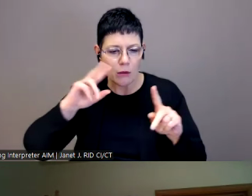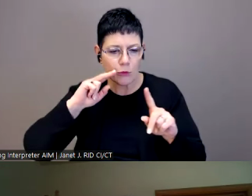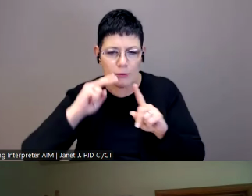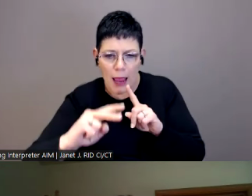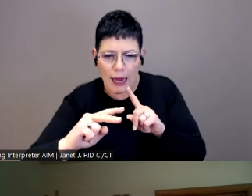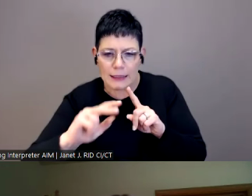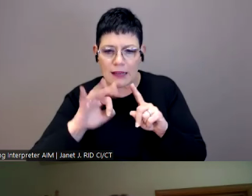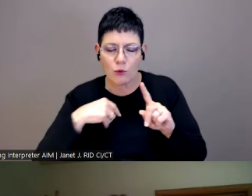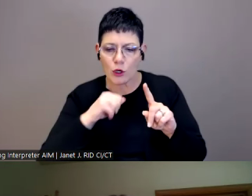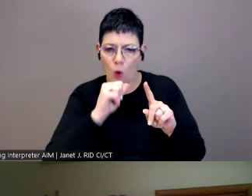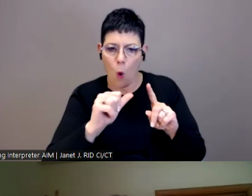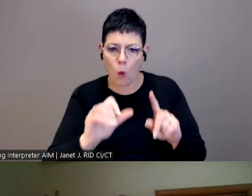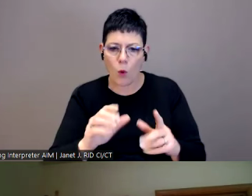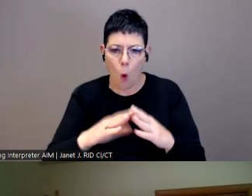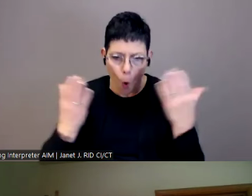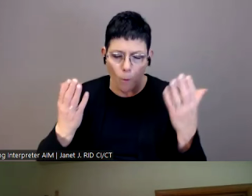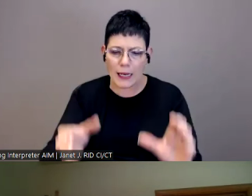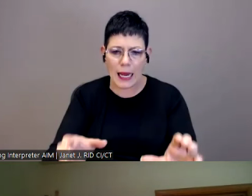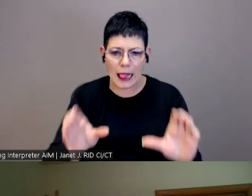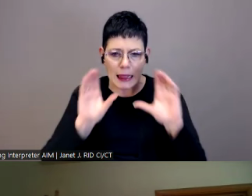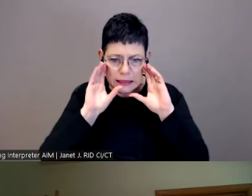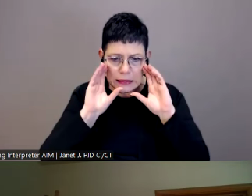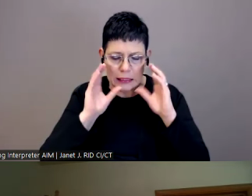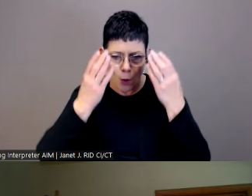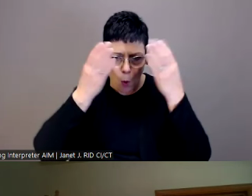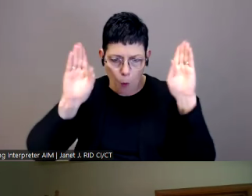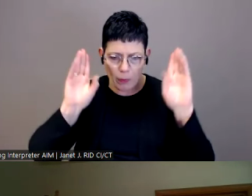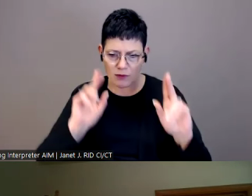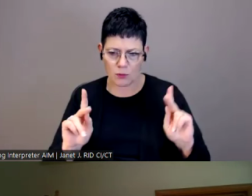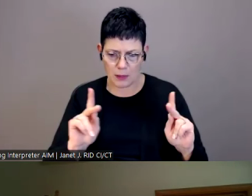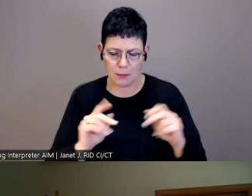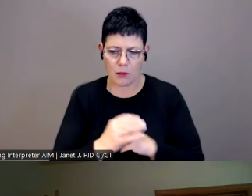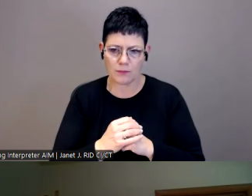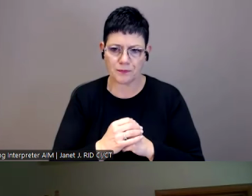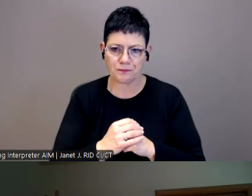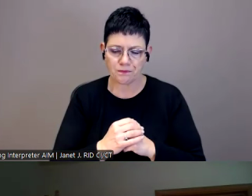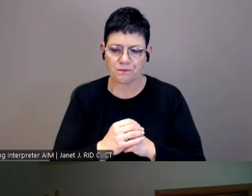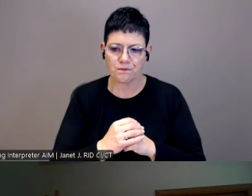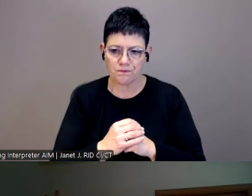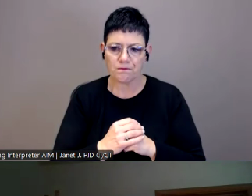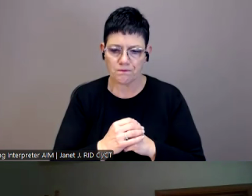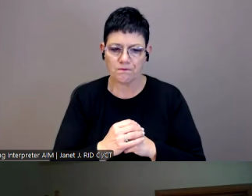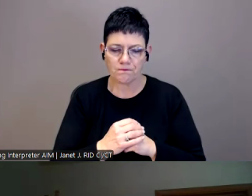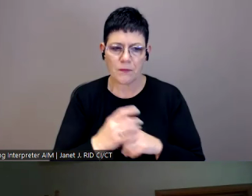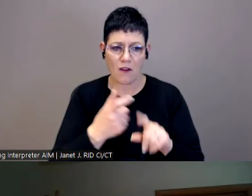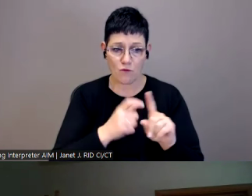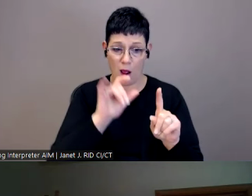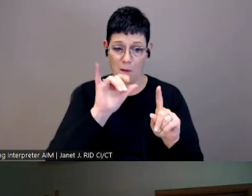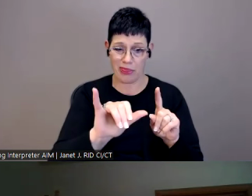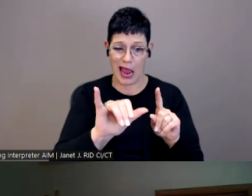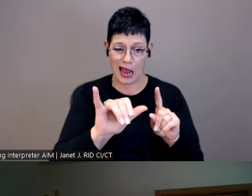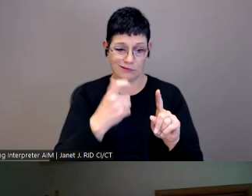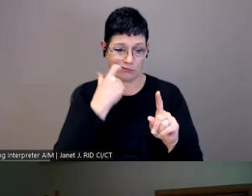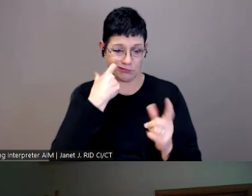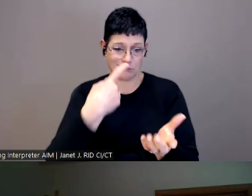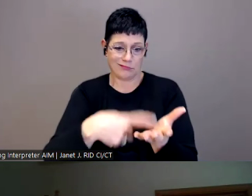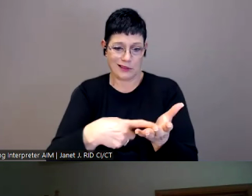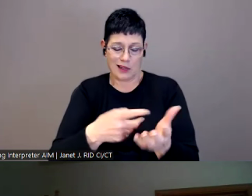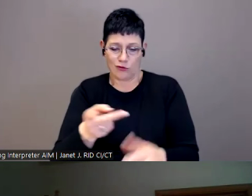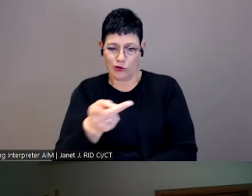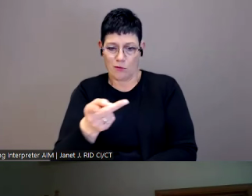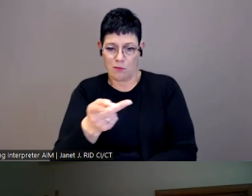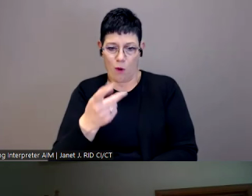we don't get to hear from those voices. I think, kind of building off what you're both saying, I've